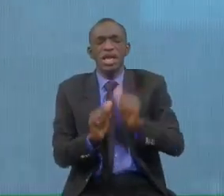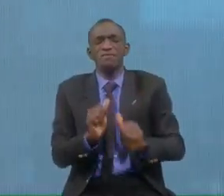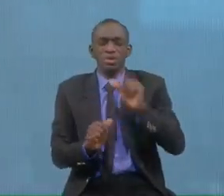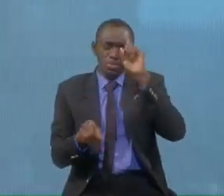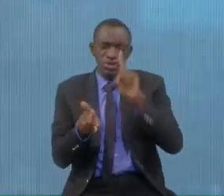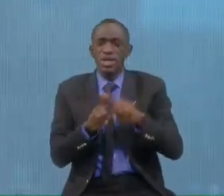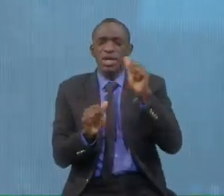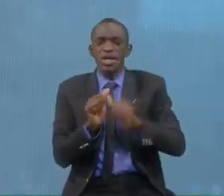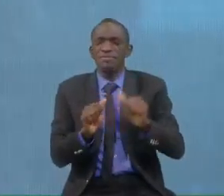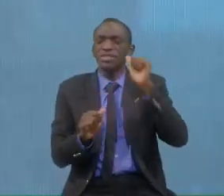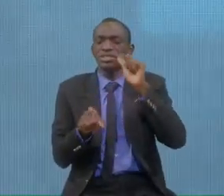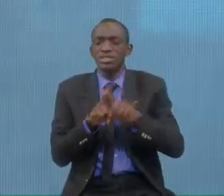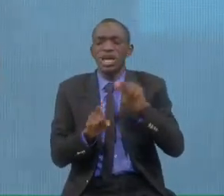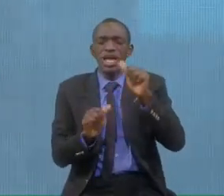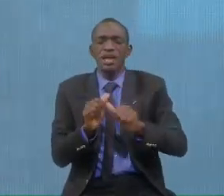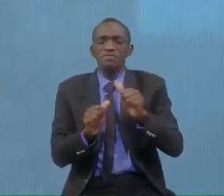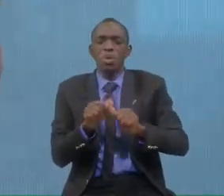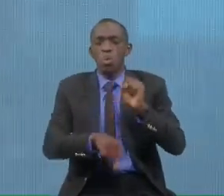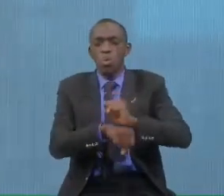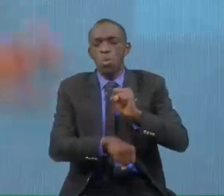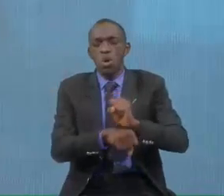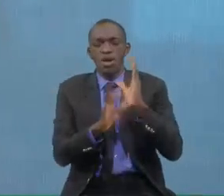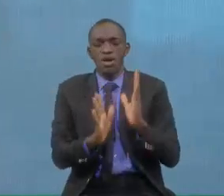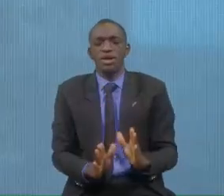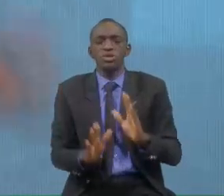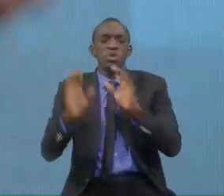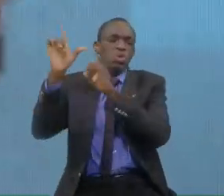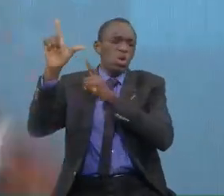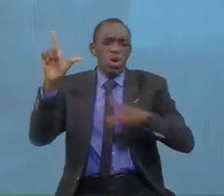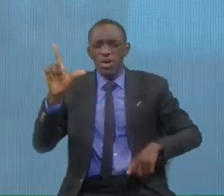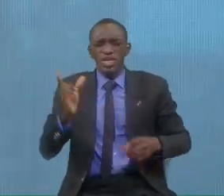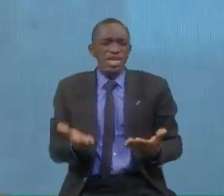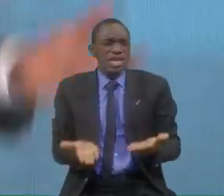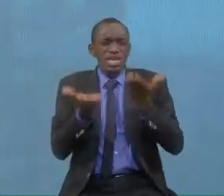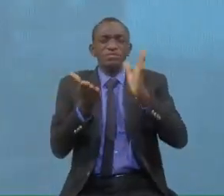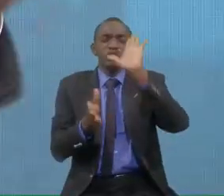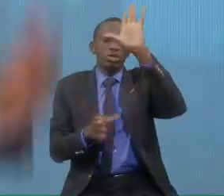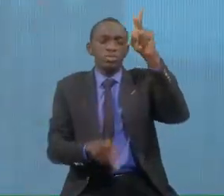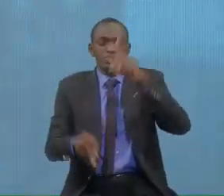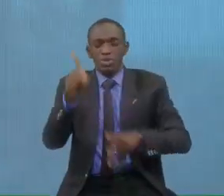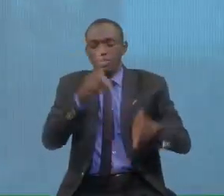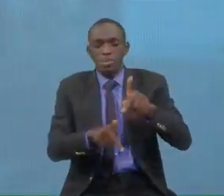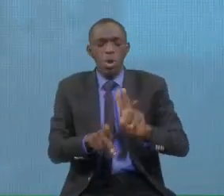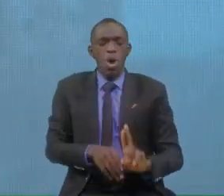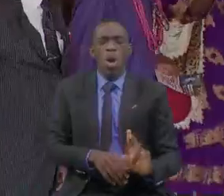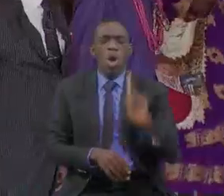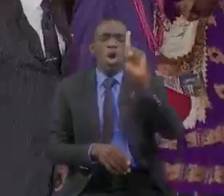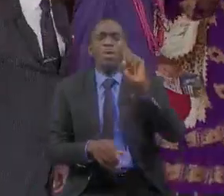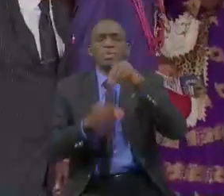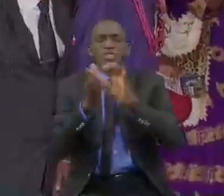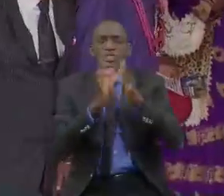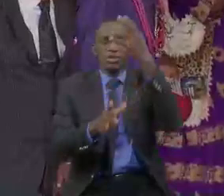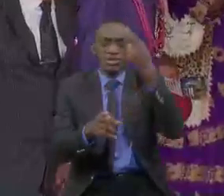sister, every worker, Lord, lift your people up in Jesus'